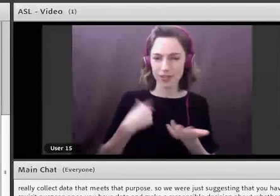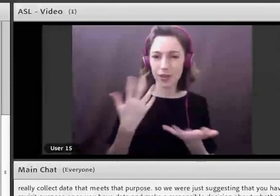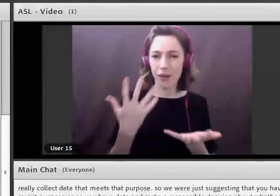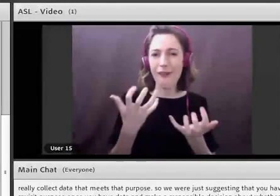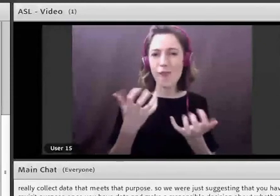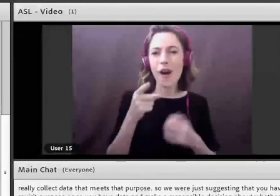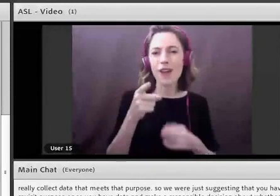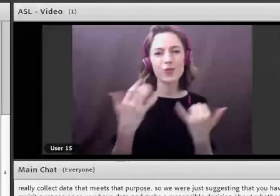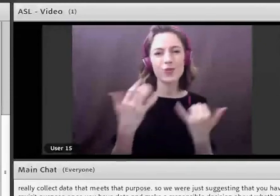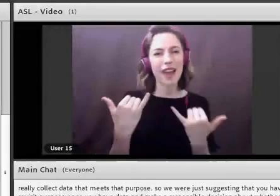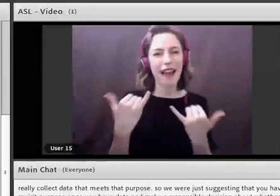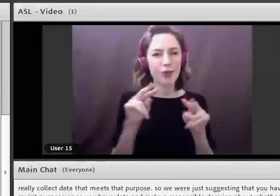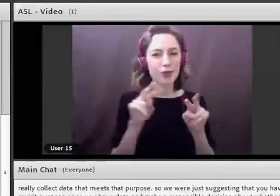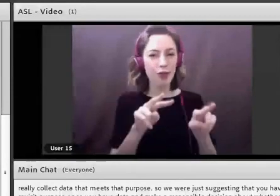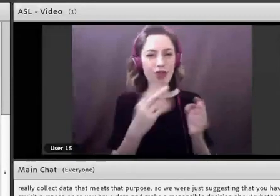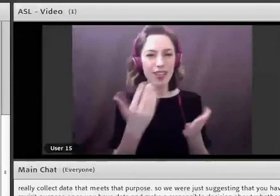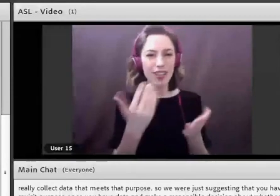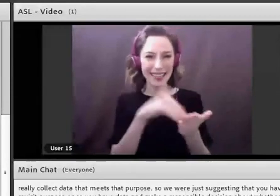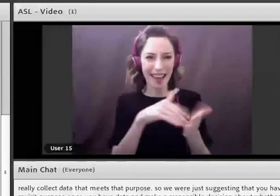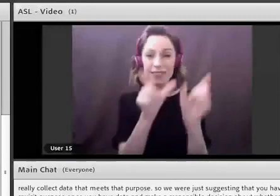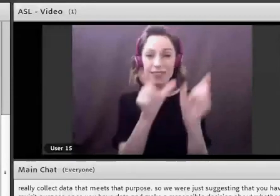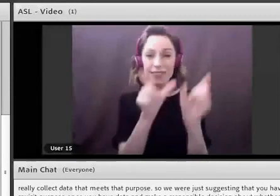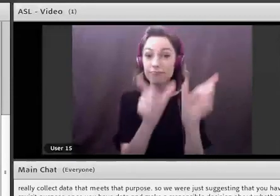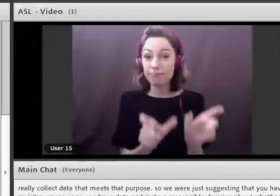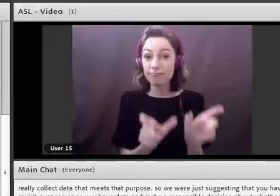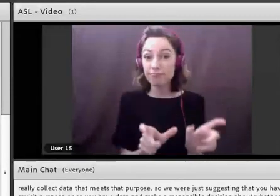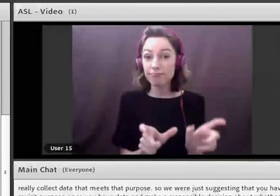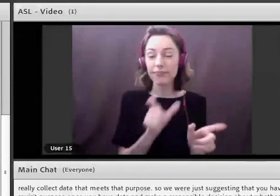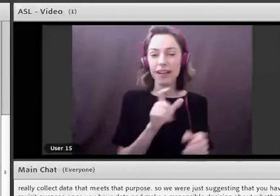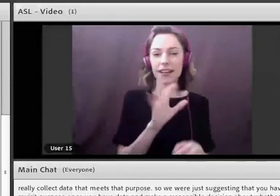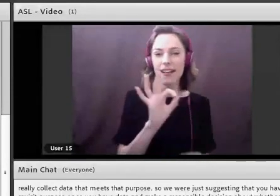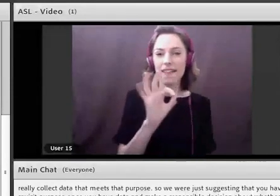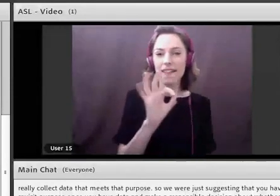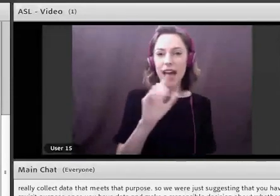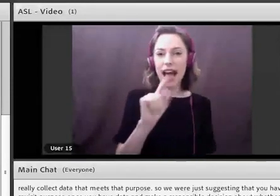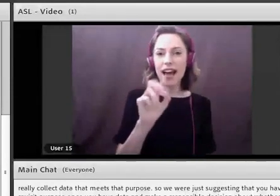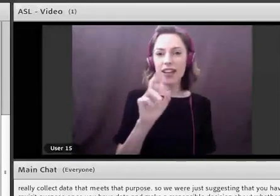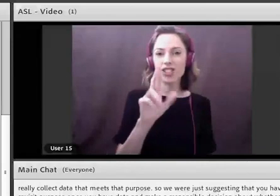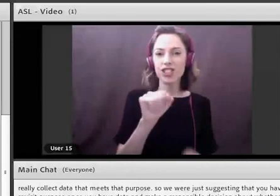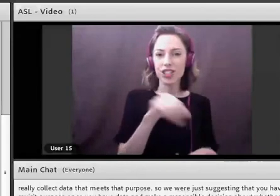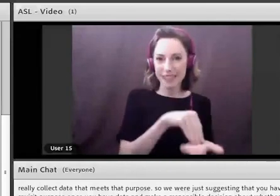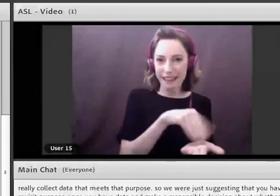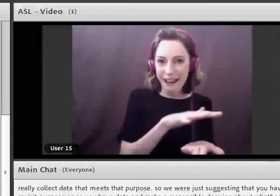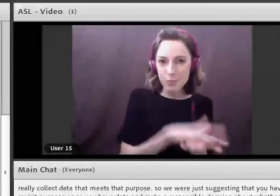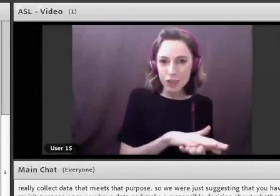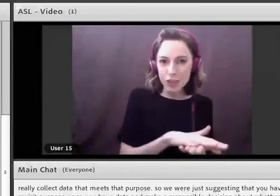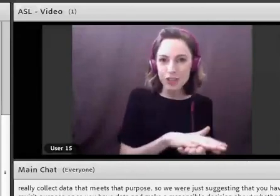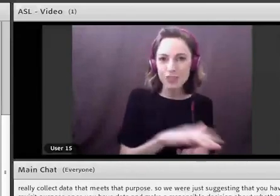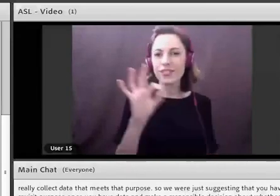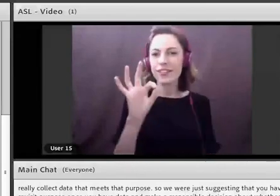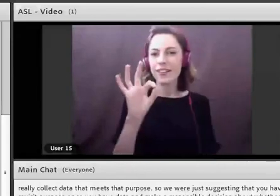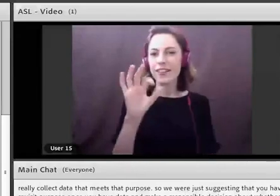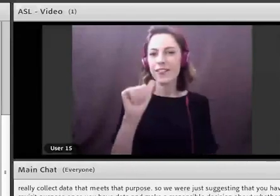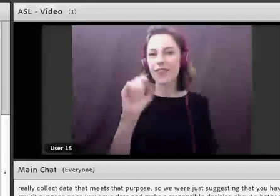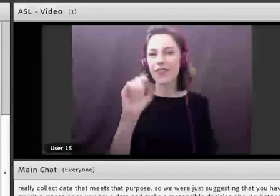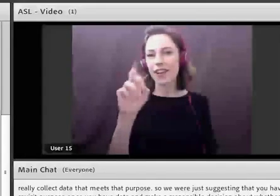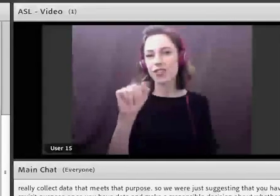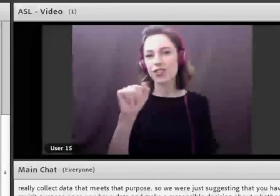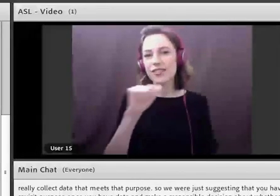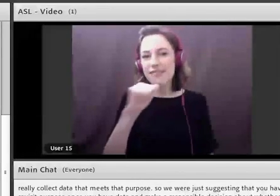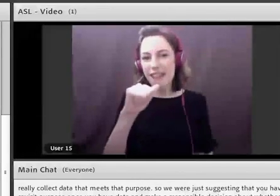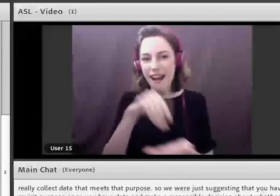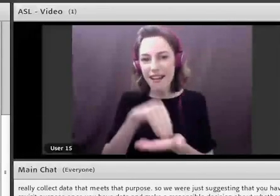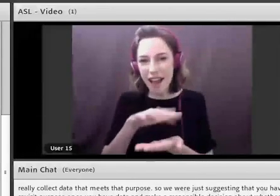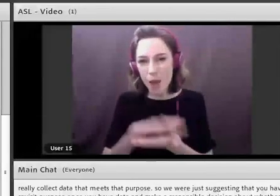factors captured, as well as our main chat box, and welcome you to come off mute to share any